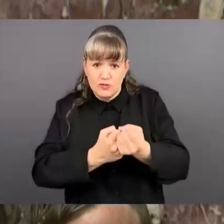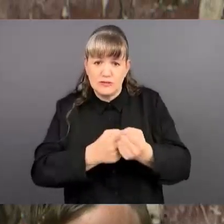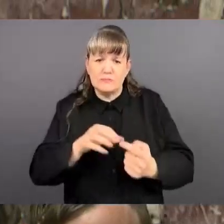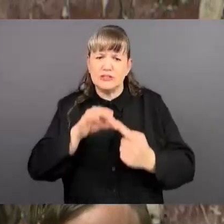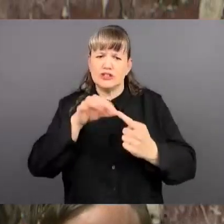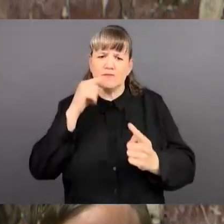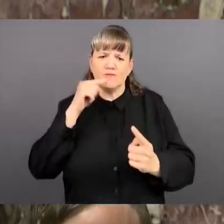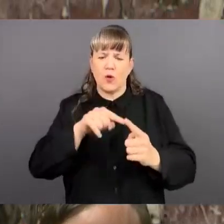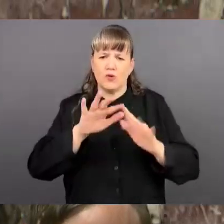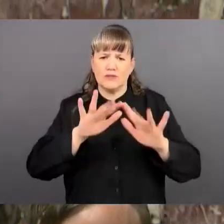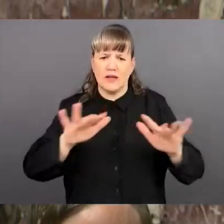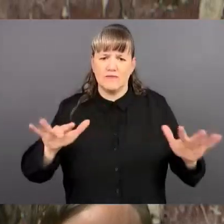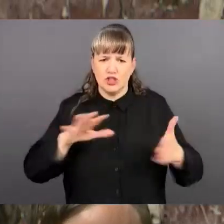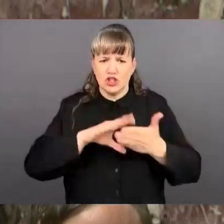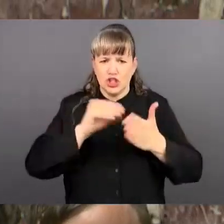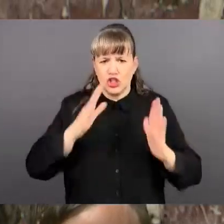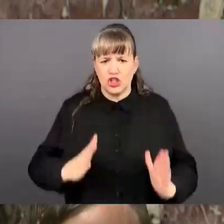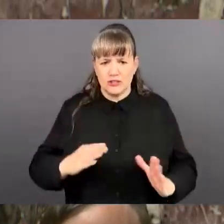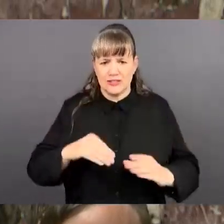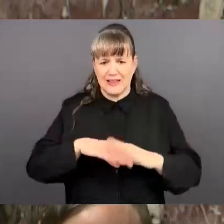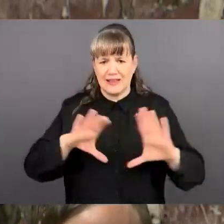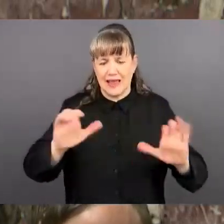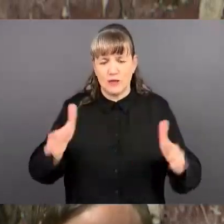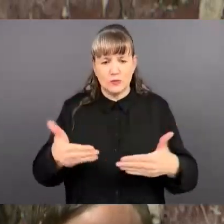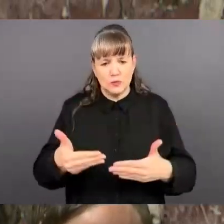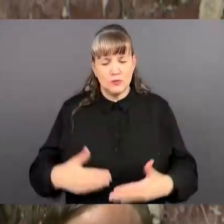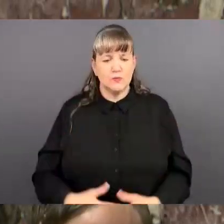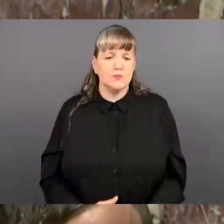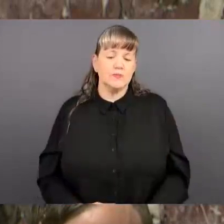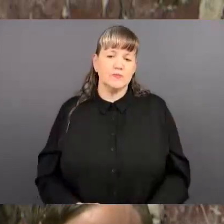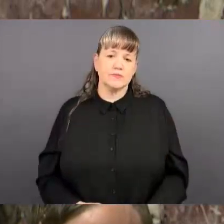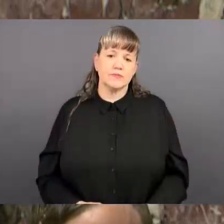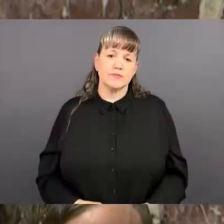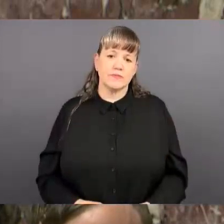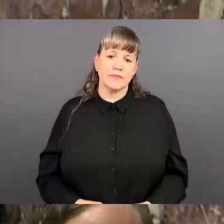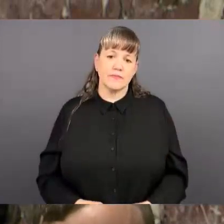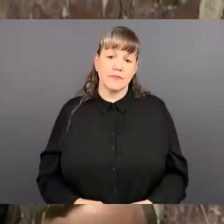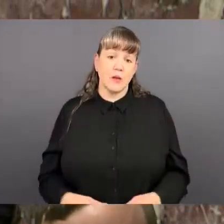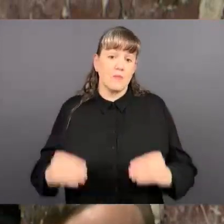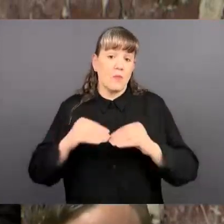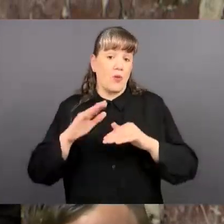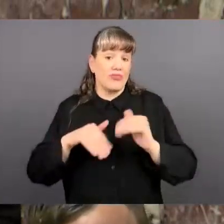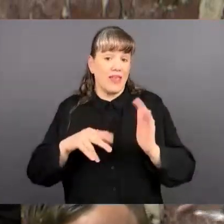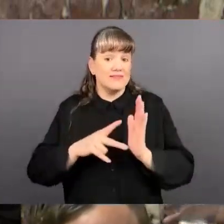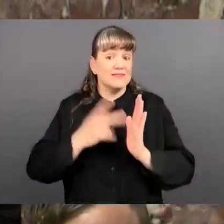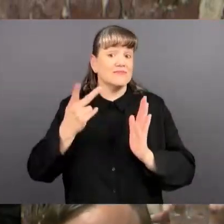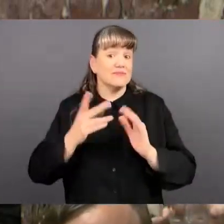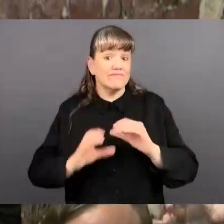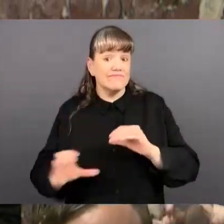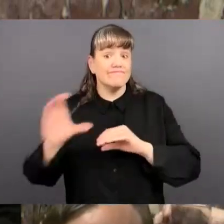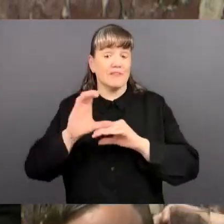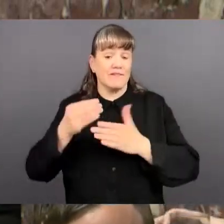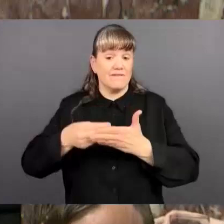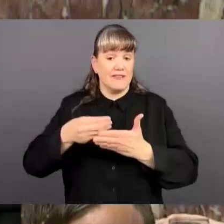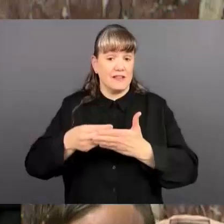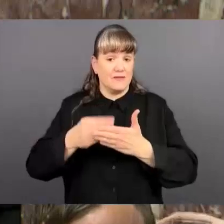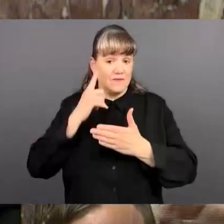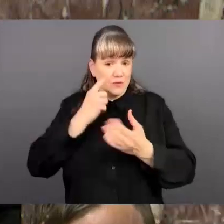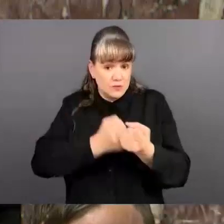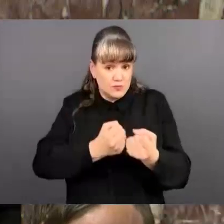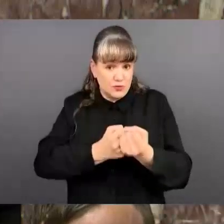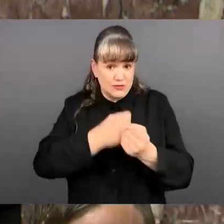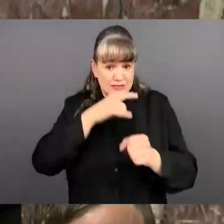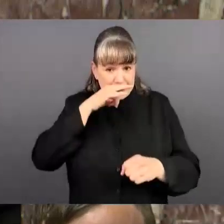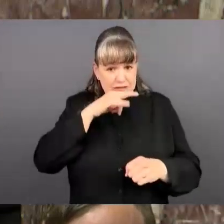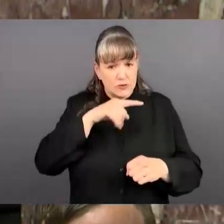In fact, we have more than doubled funding to support kids in need who need that extra support. I